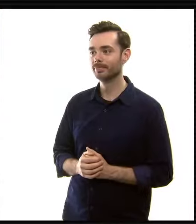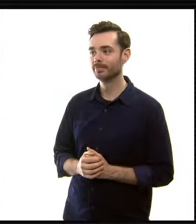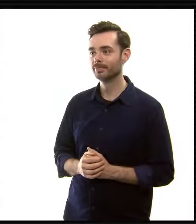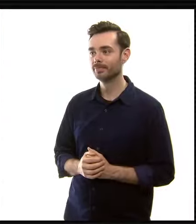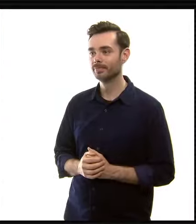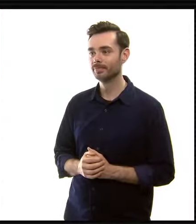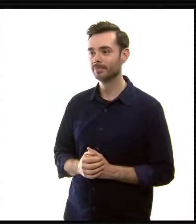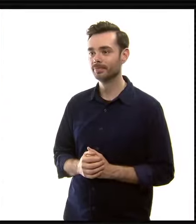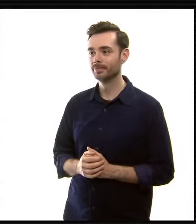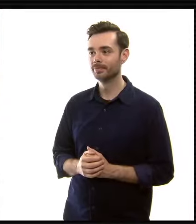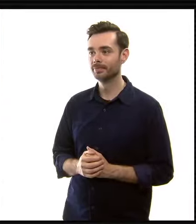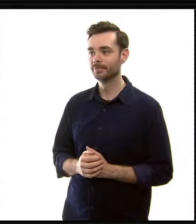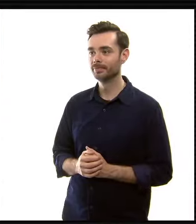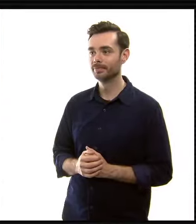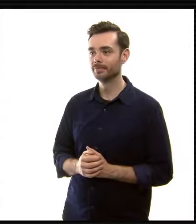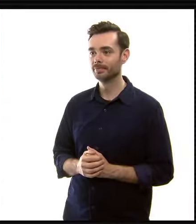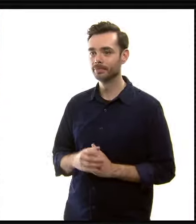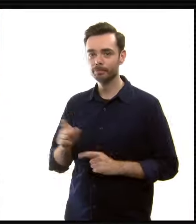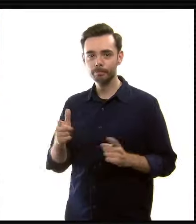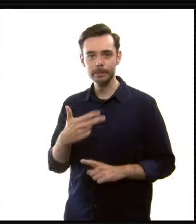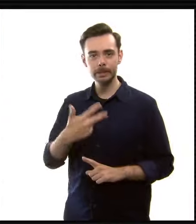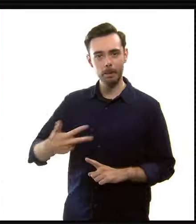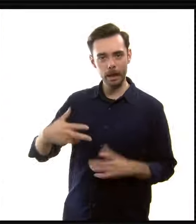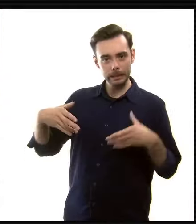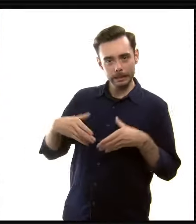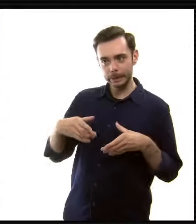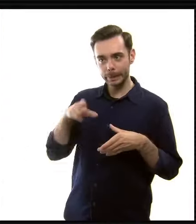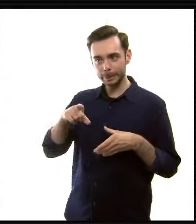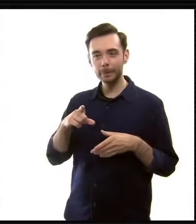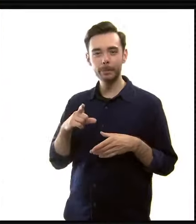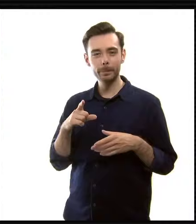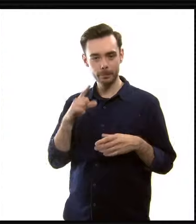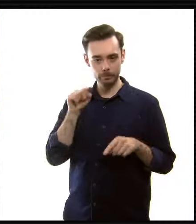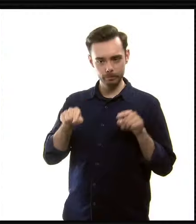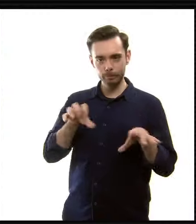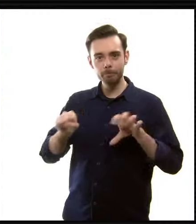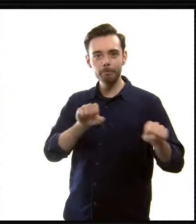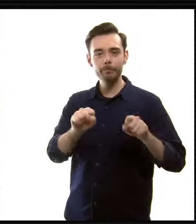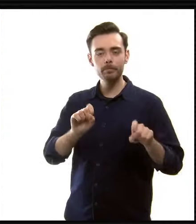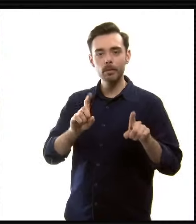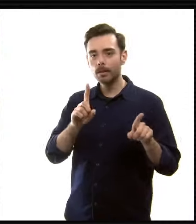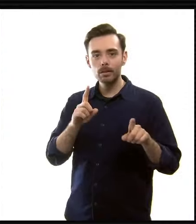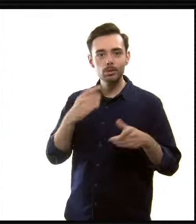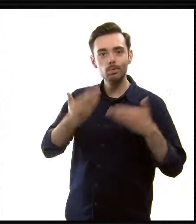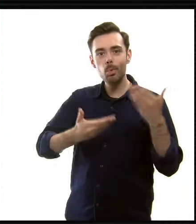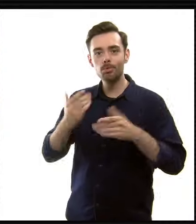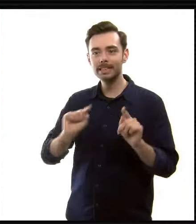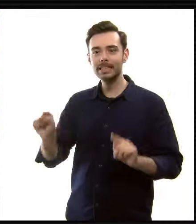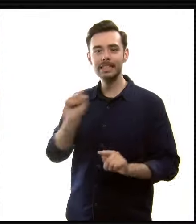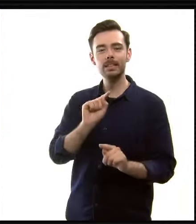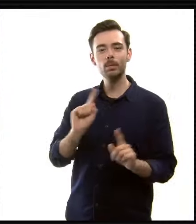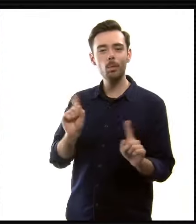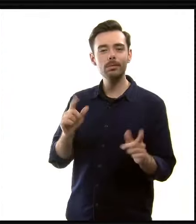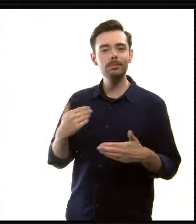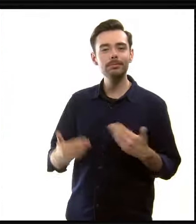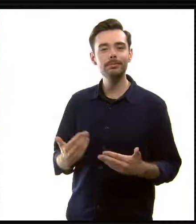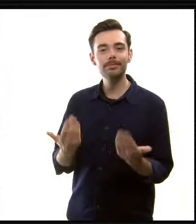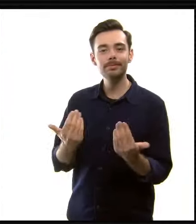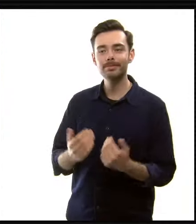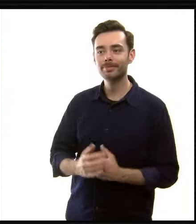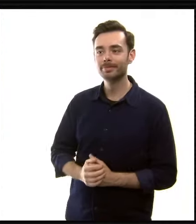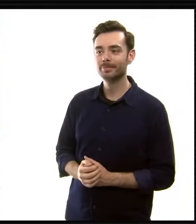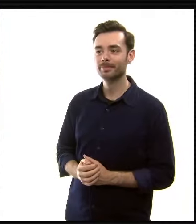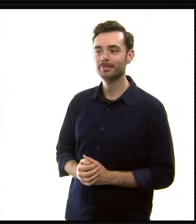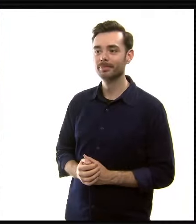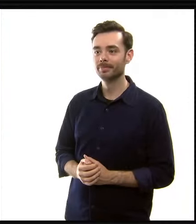it seems like you've got a lot of great stories going on. Can you tell me what's happening here and what you've got left to build? Yeah, we have this beautiful